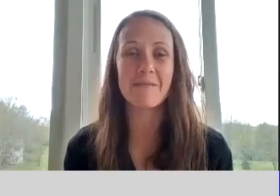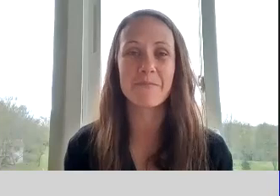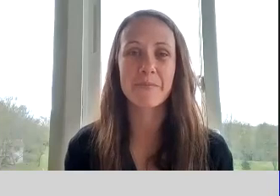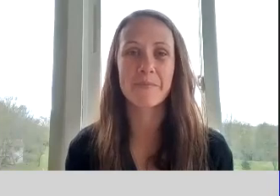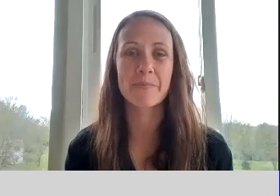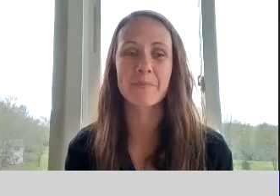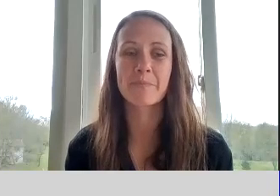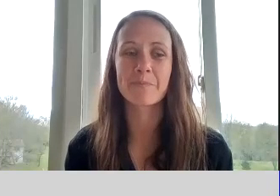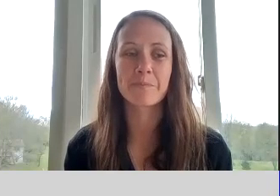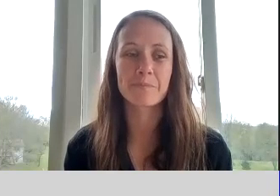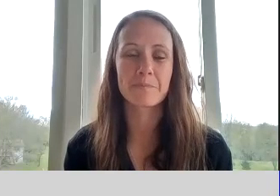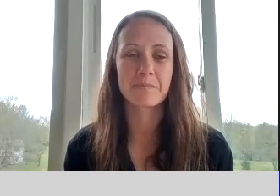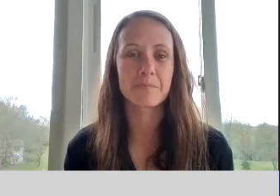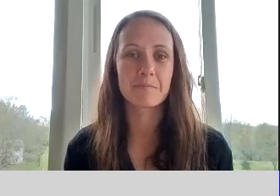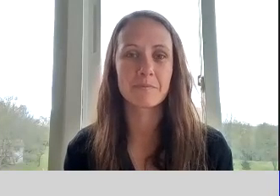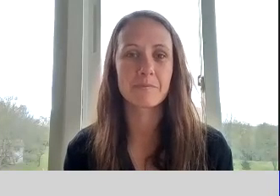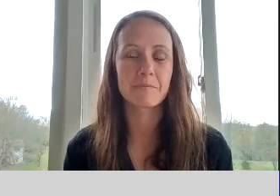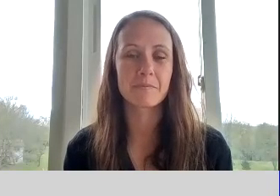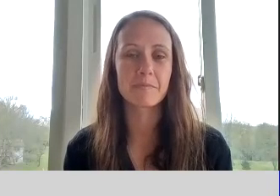fun.